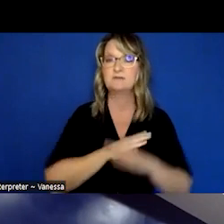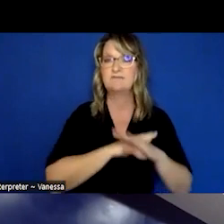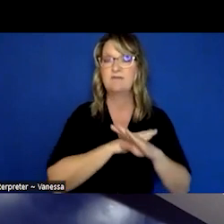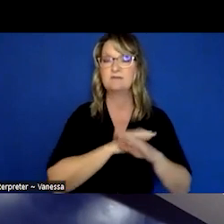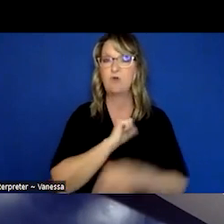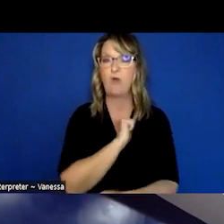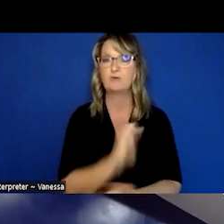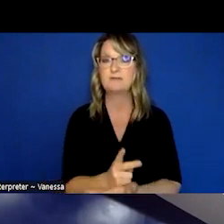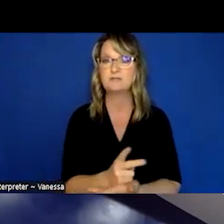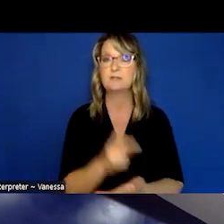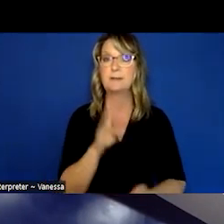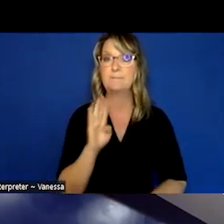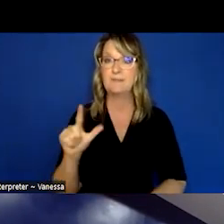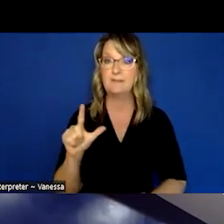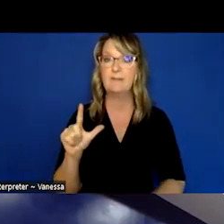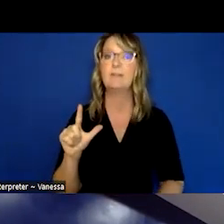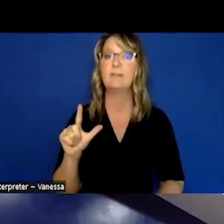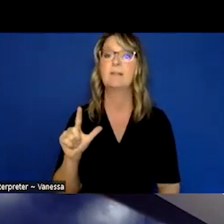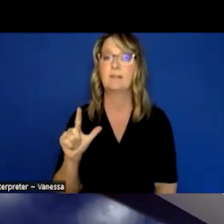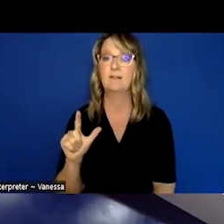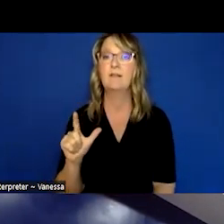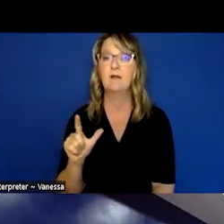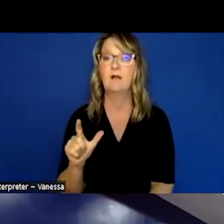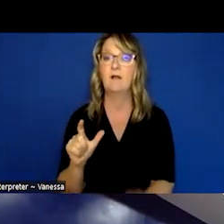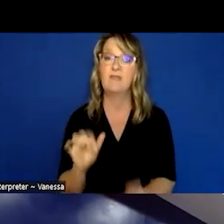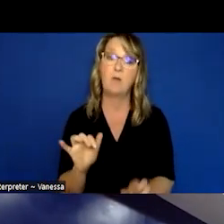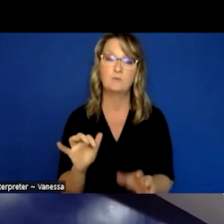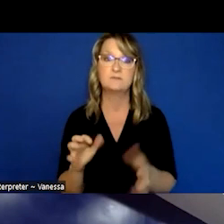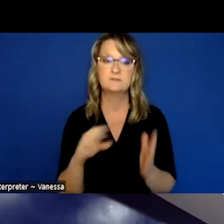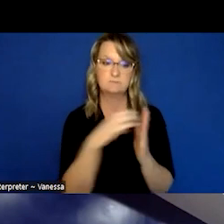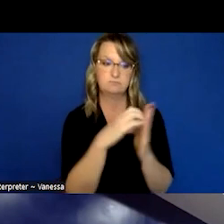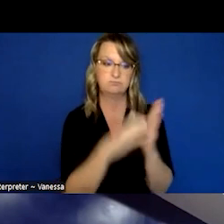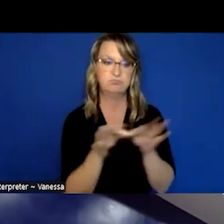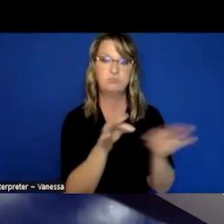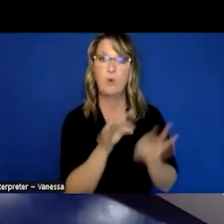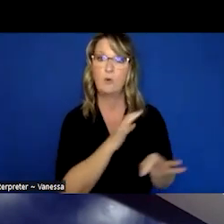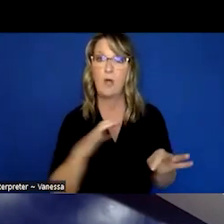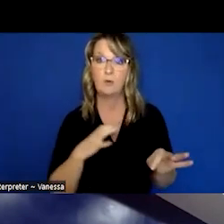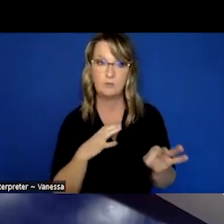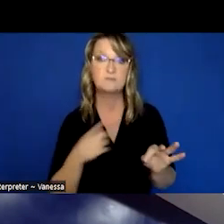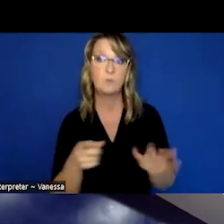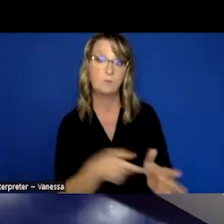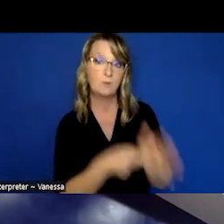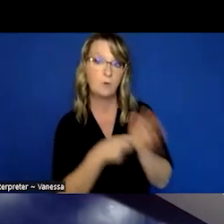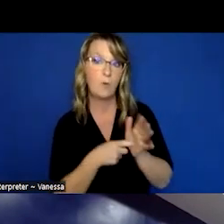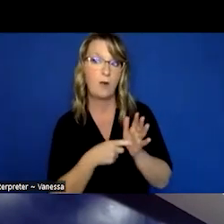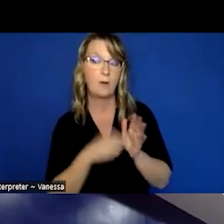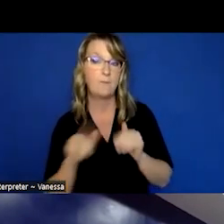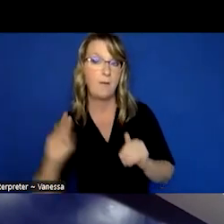Bill, a report, or basically a briefing to Congress is going to be required by